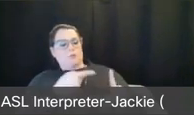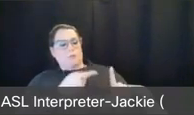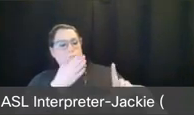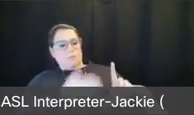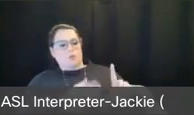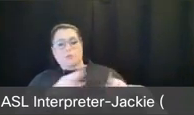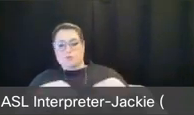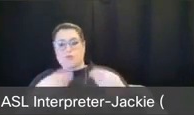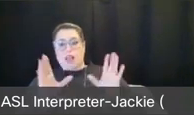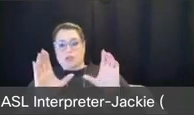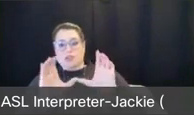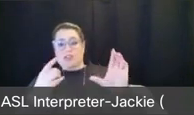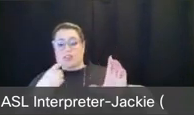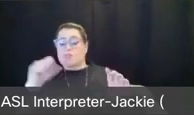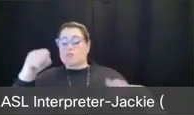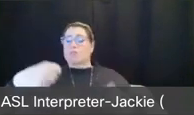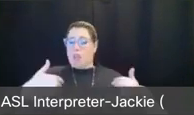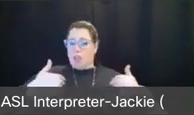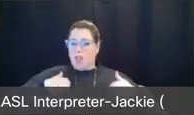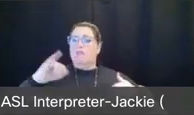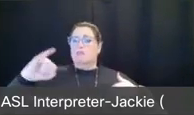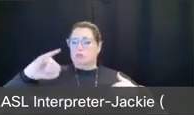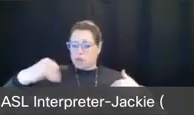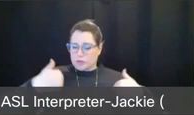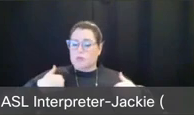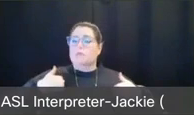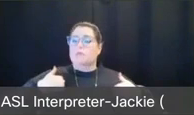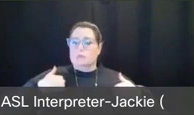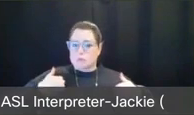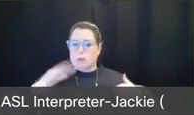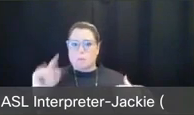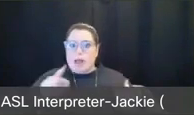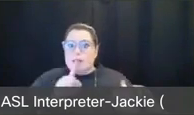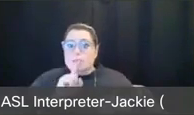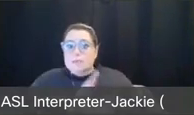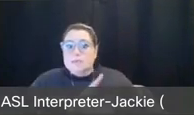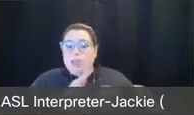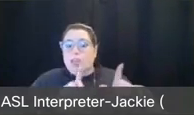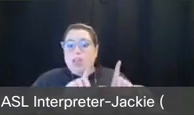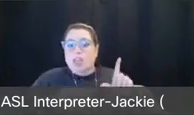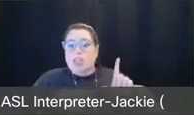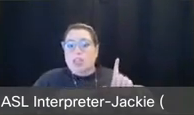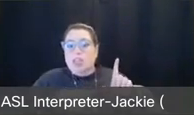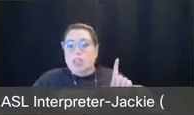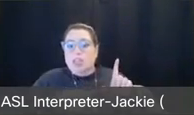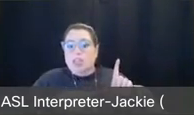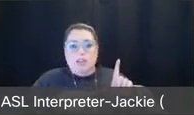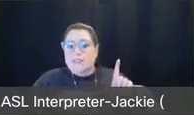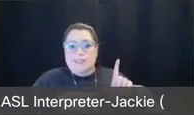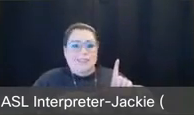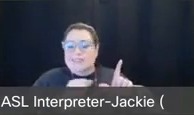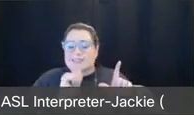had insurance. And as it turns out, his check had bounced. And so he wasn't actually insured.